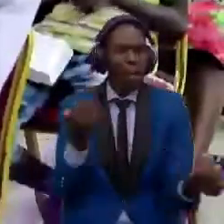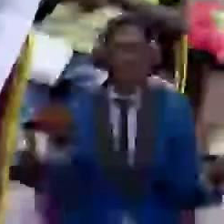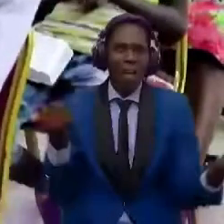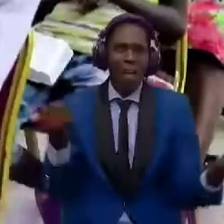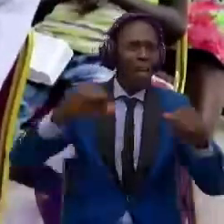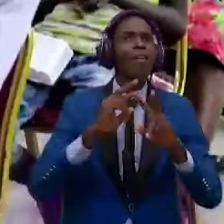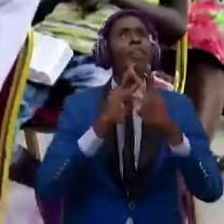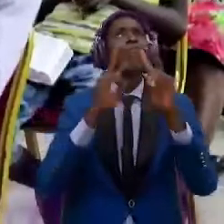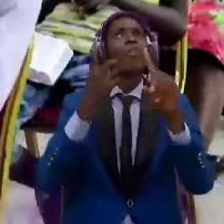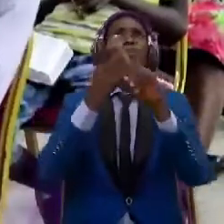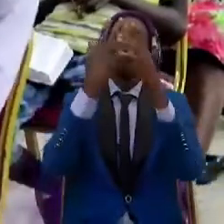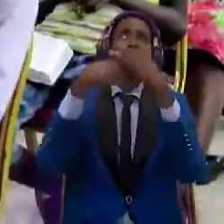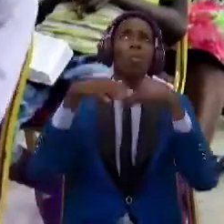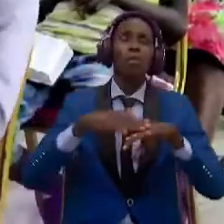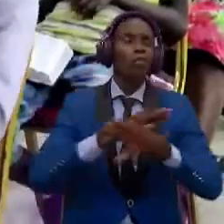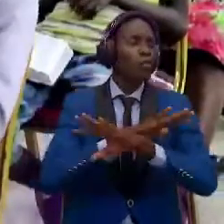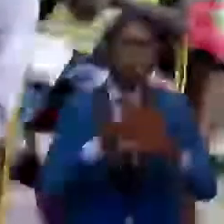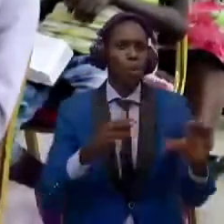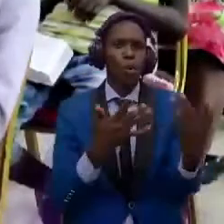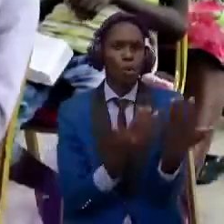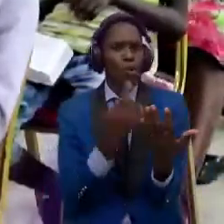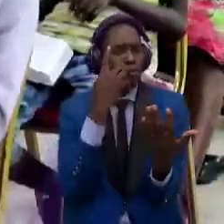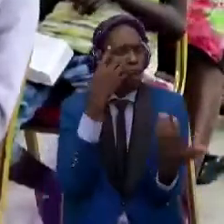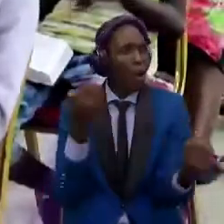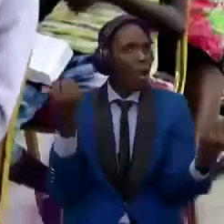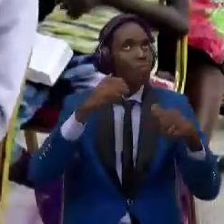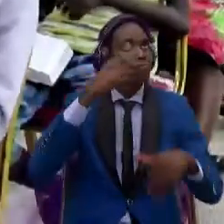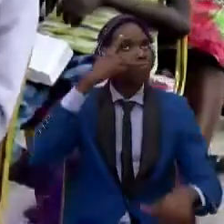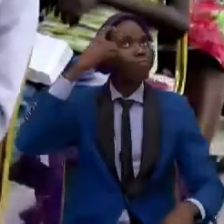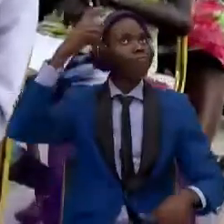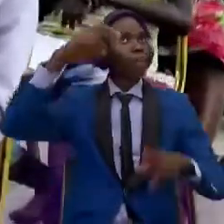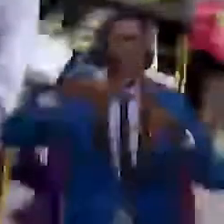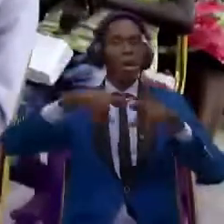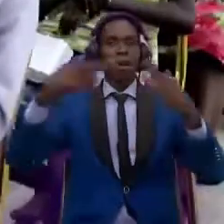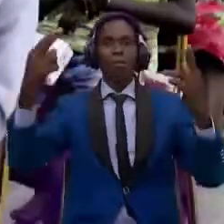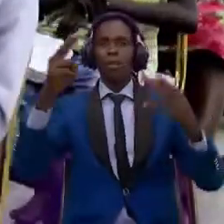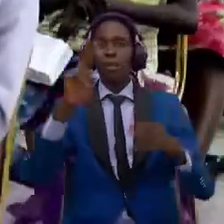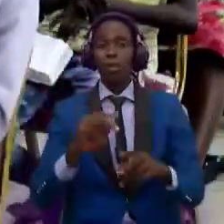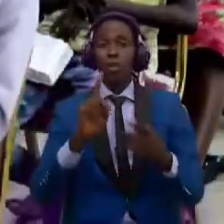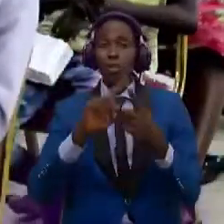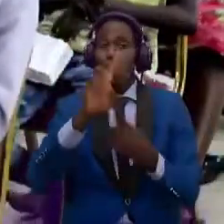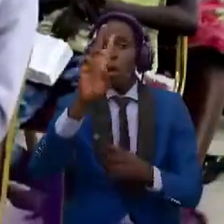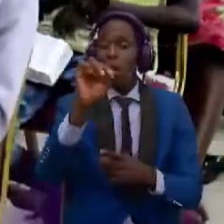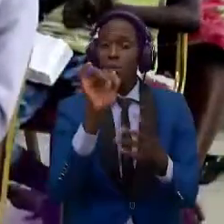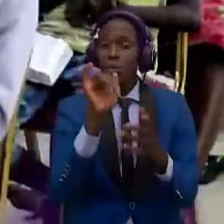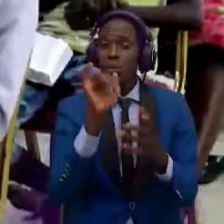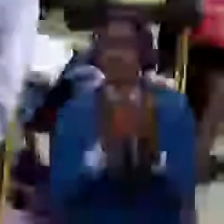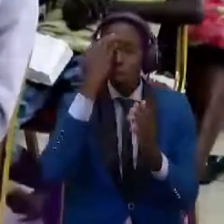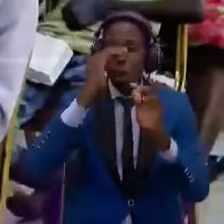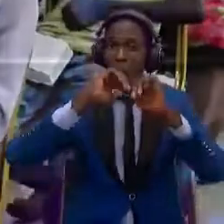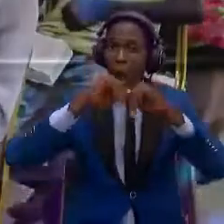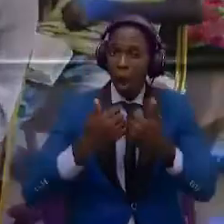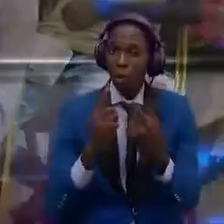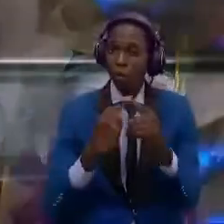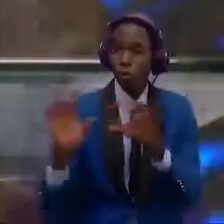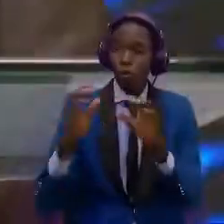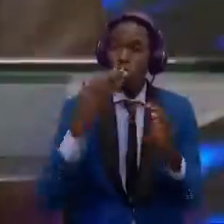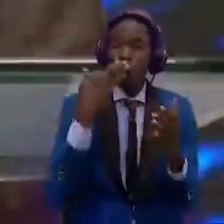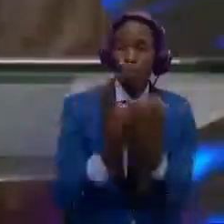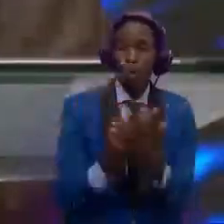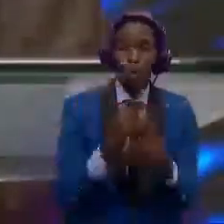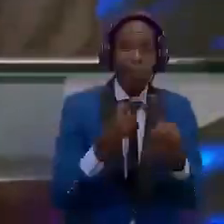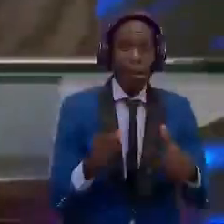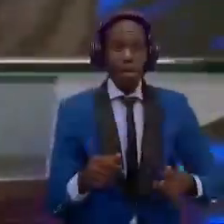not waiting for any revelation. We know, therefore, to him that knoweth to do good and doeth it not, to